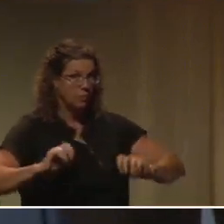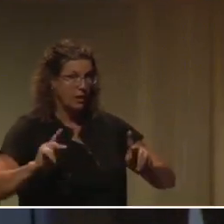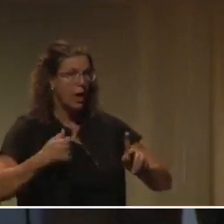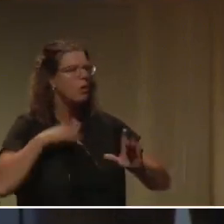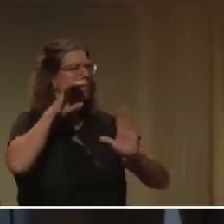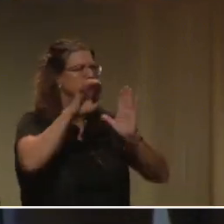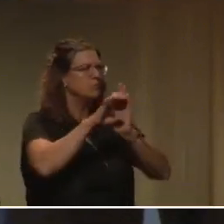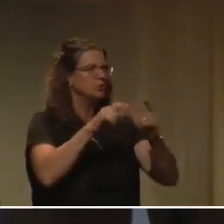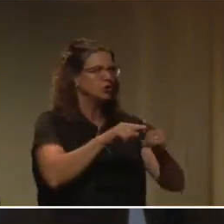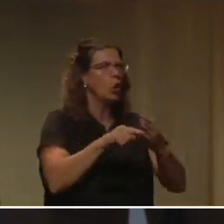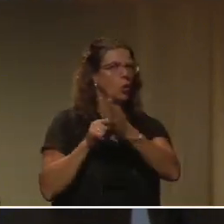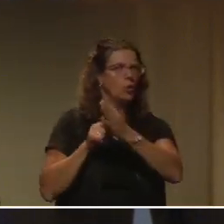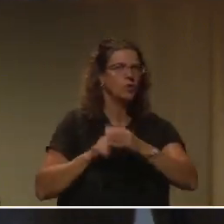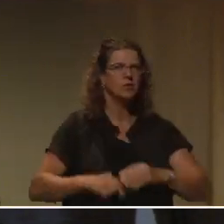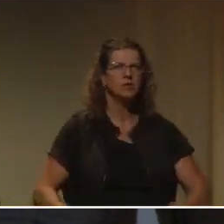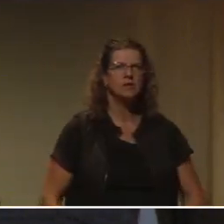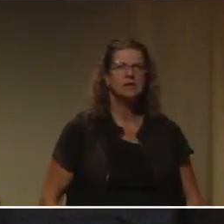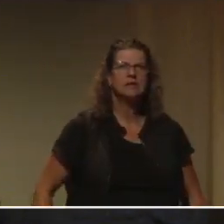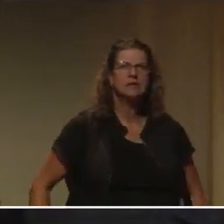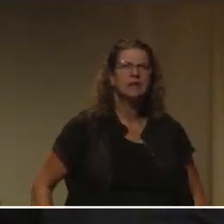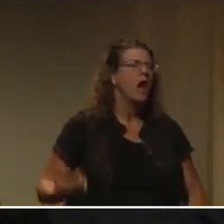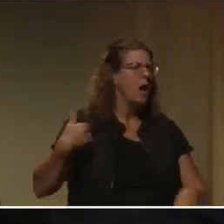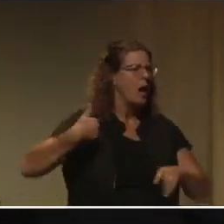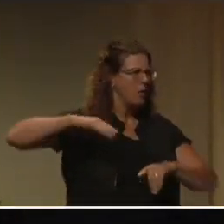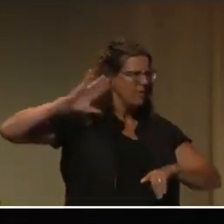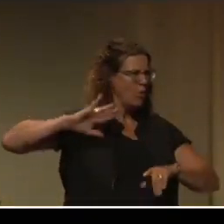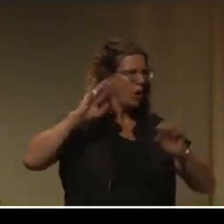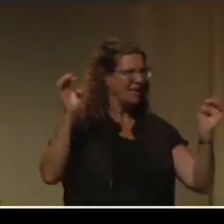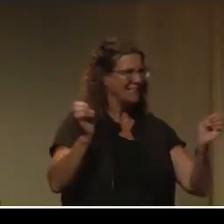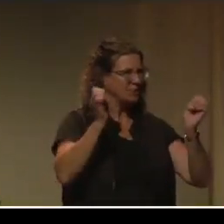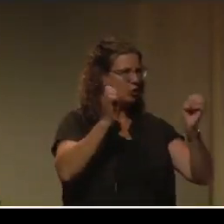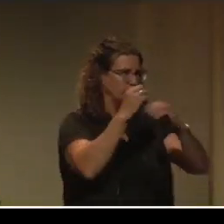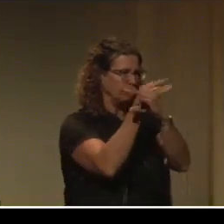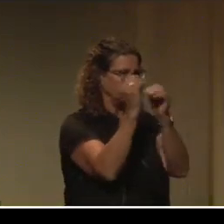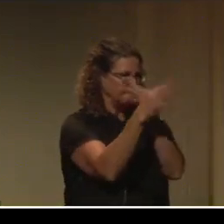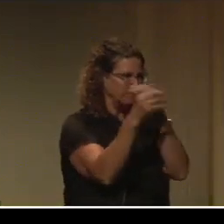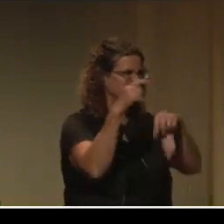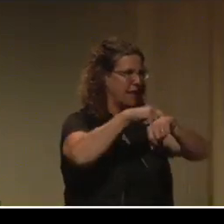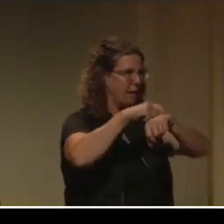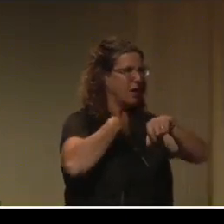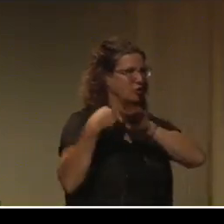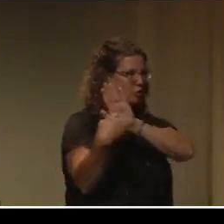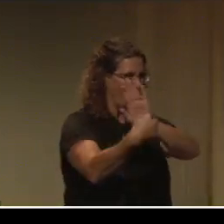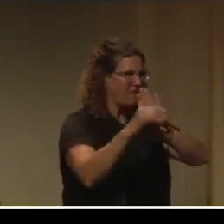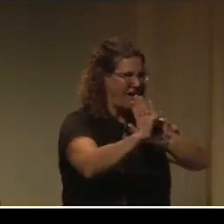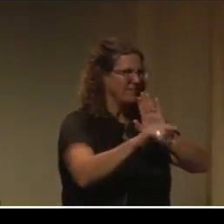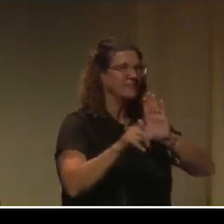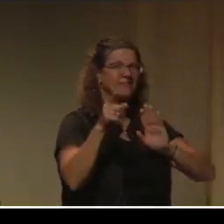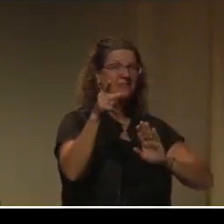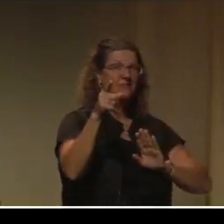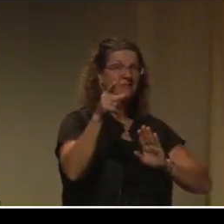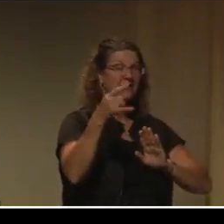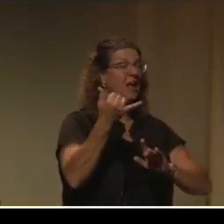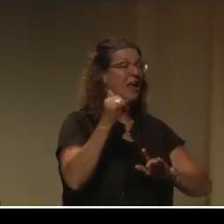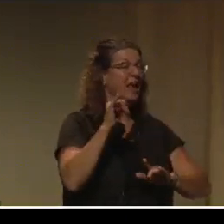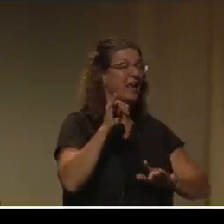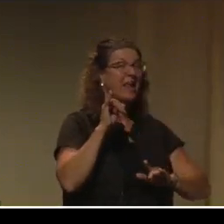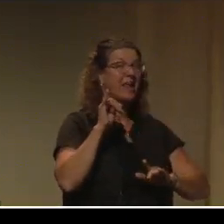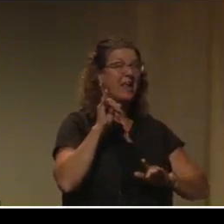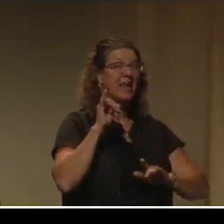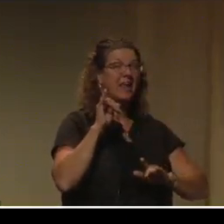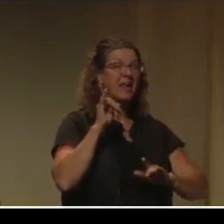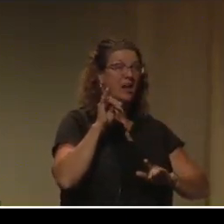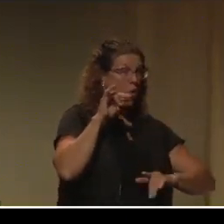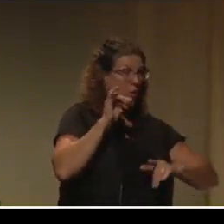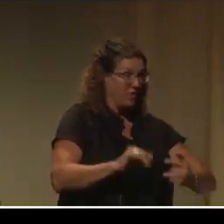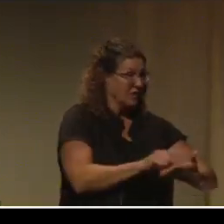pic, which I showed you at Easter time. And now it's framed and it's on the wall. It just went up